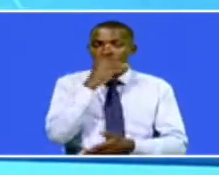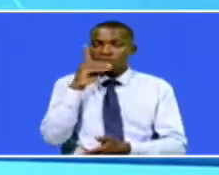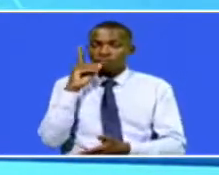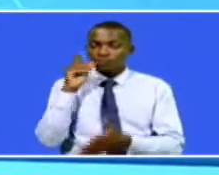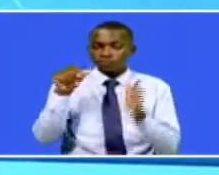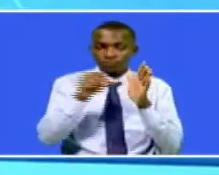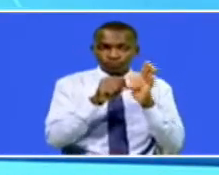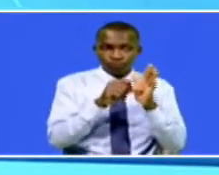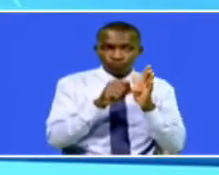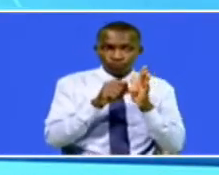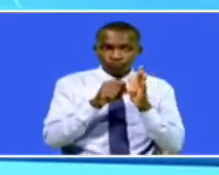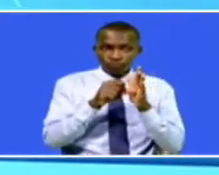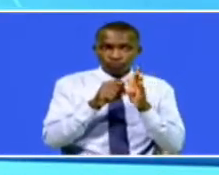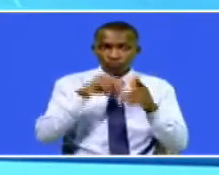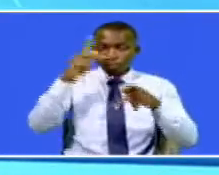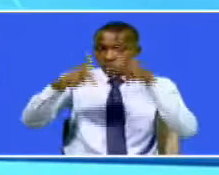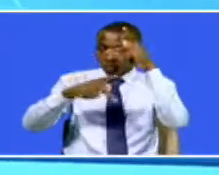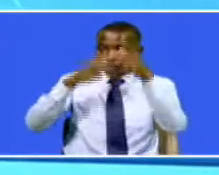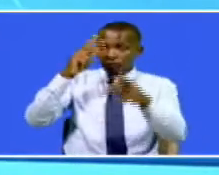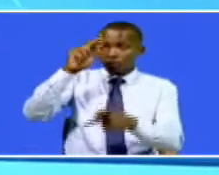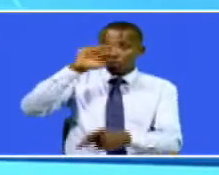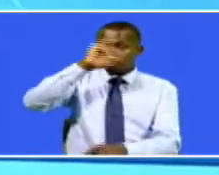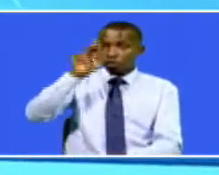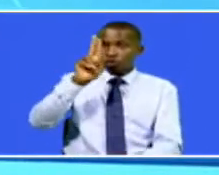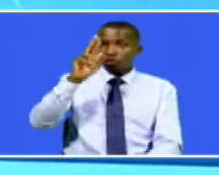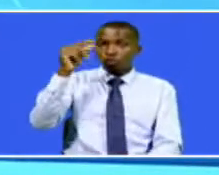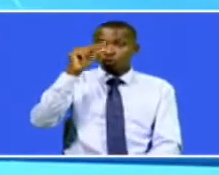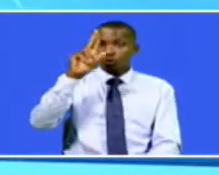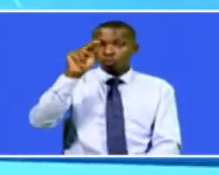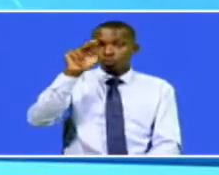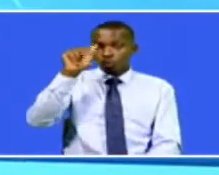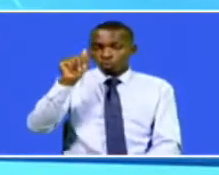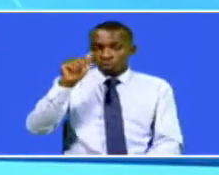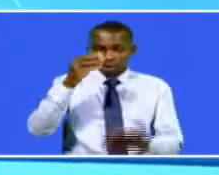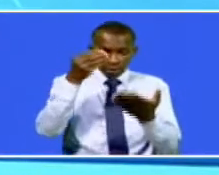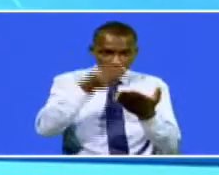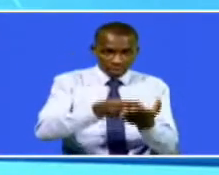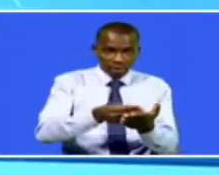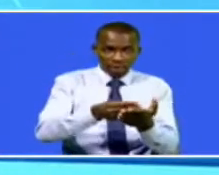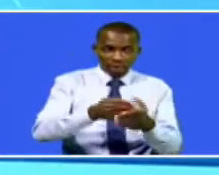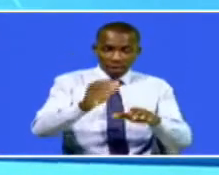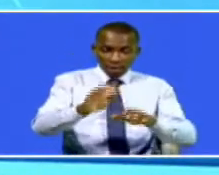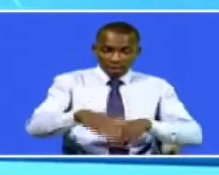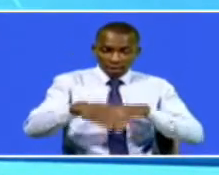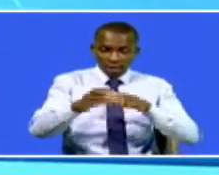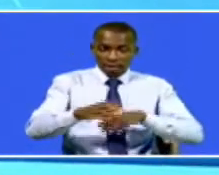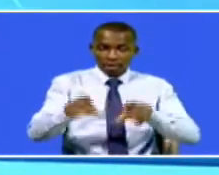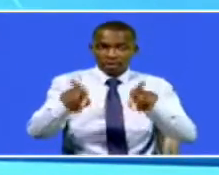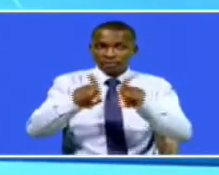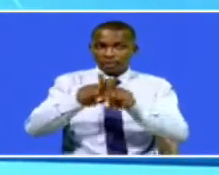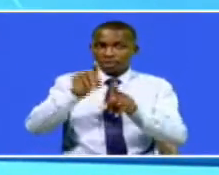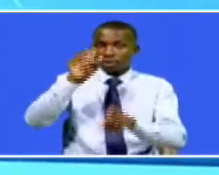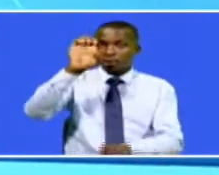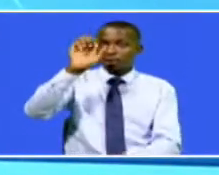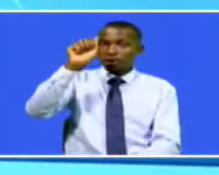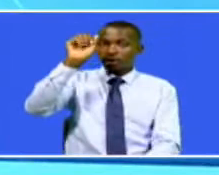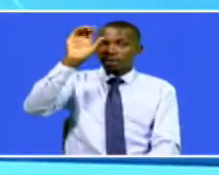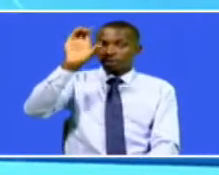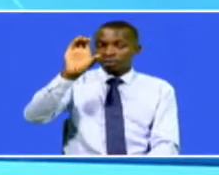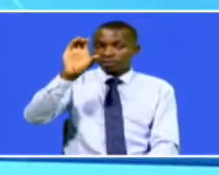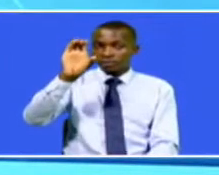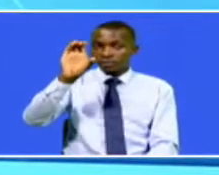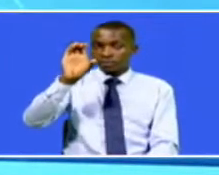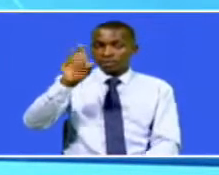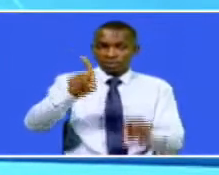CS nominee Professor Njuguna Ndungu, Agriculture CS nominee Bidhika Linturi, his ESC, ASEL and